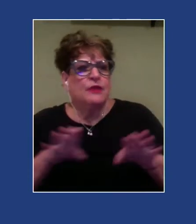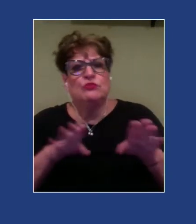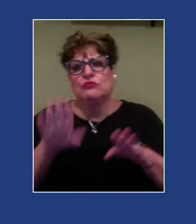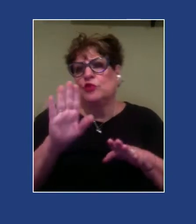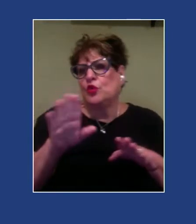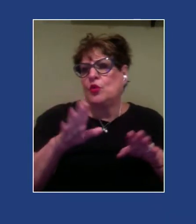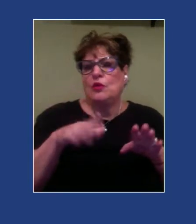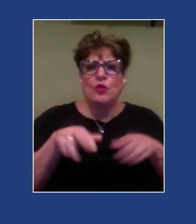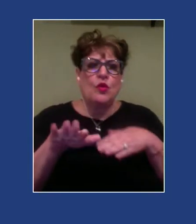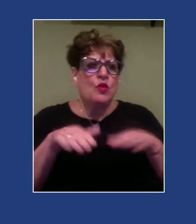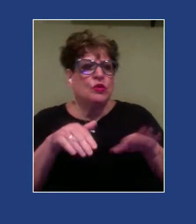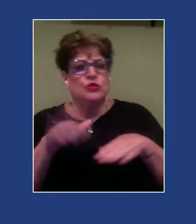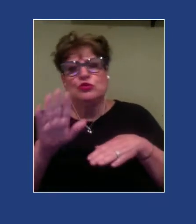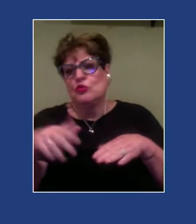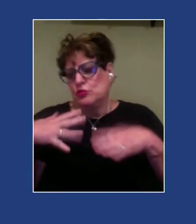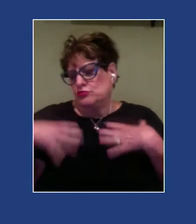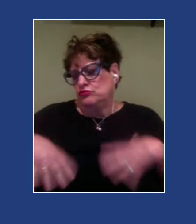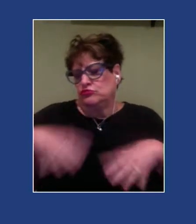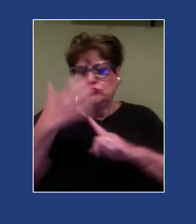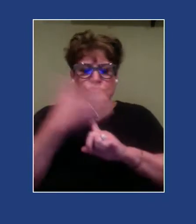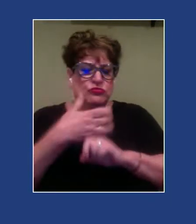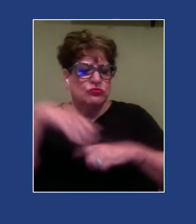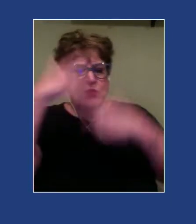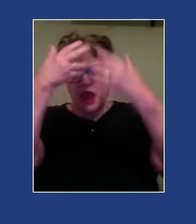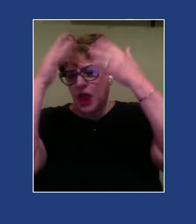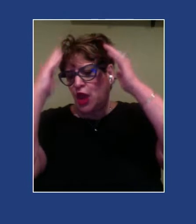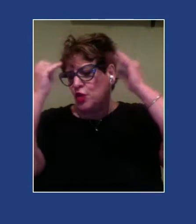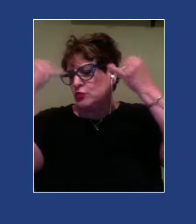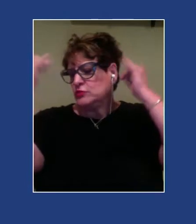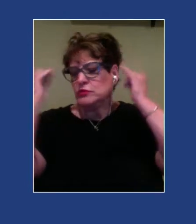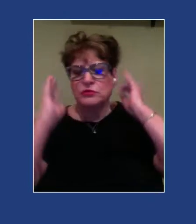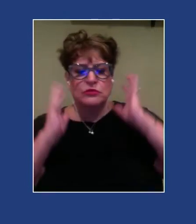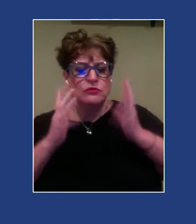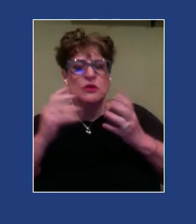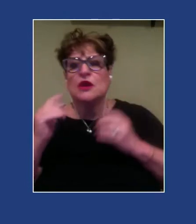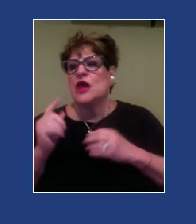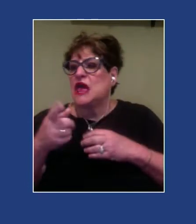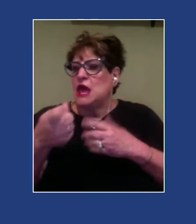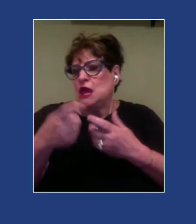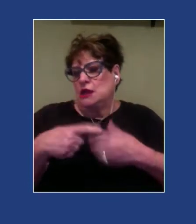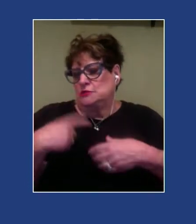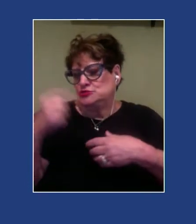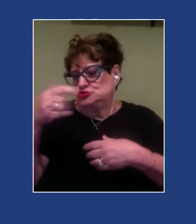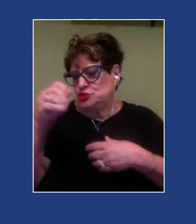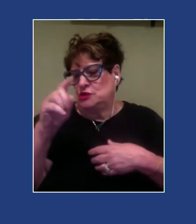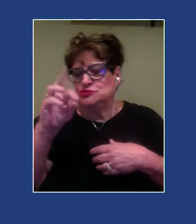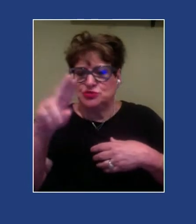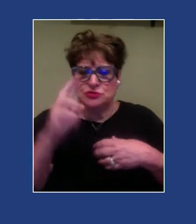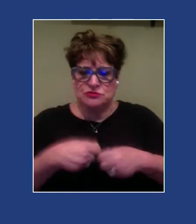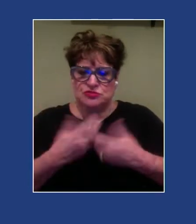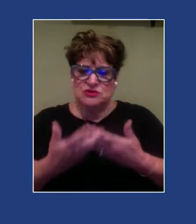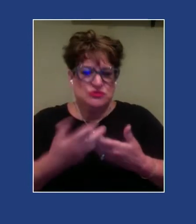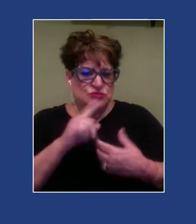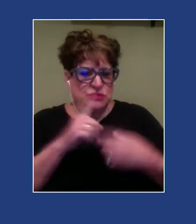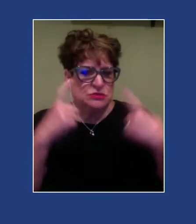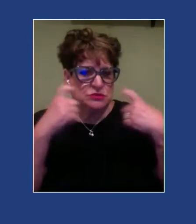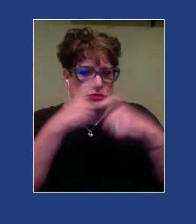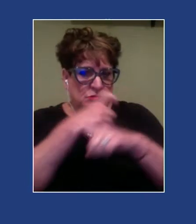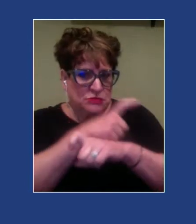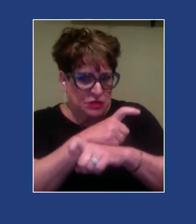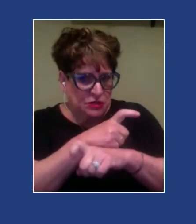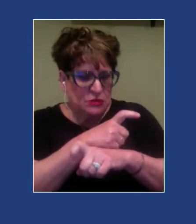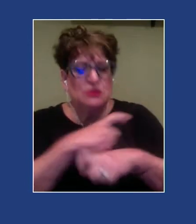your voice, the way you dress, your hairstyle. And gender expression is also quite complex. It's not necessarily the case that people